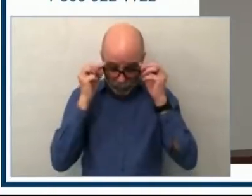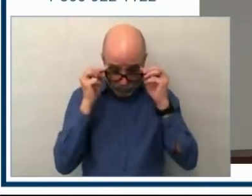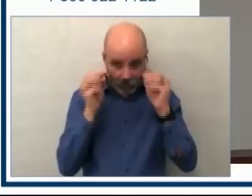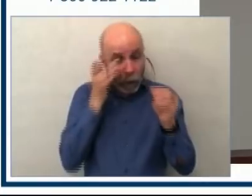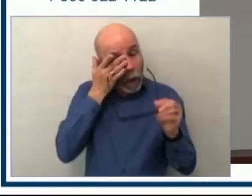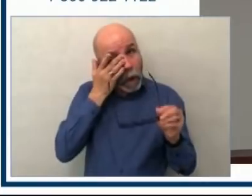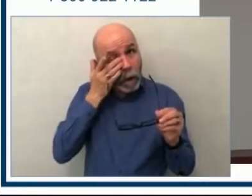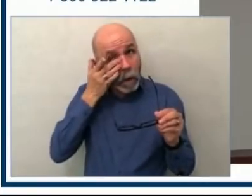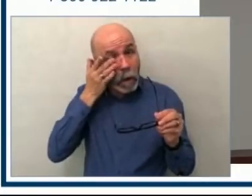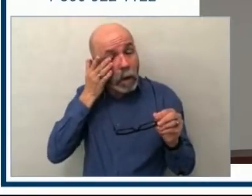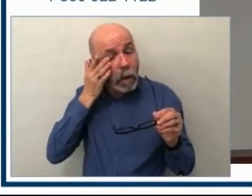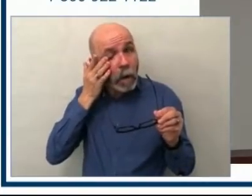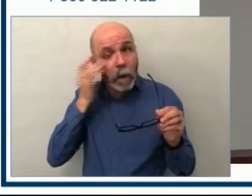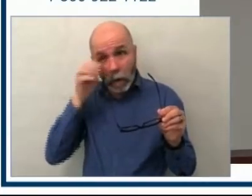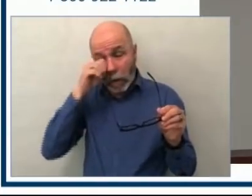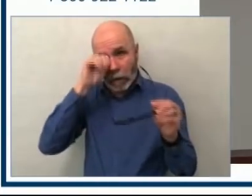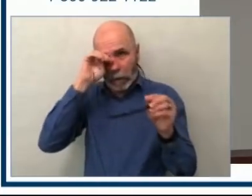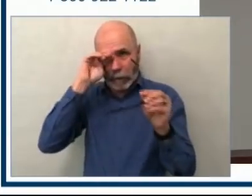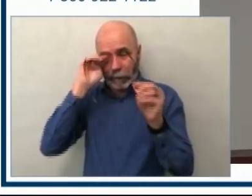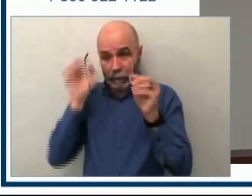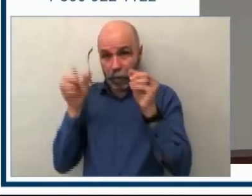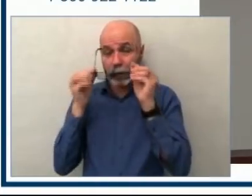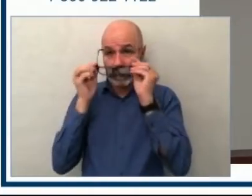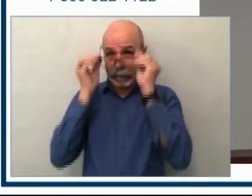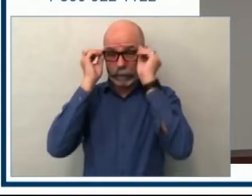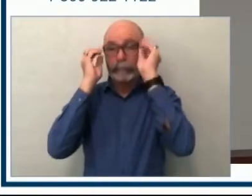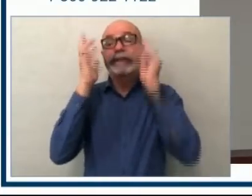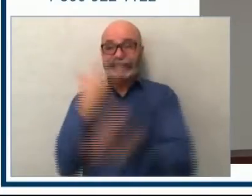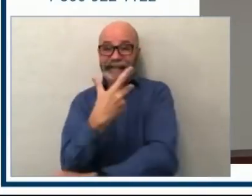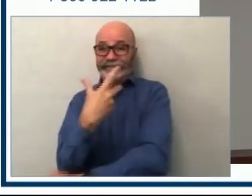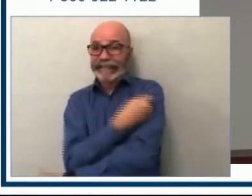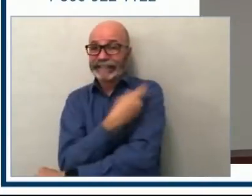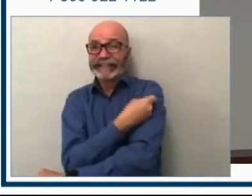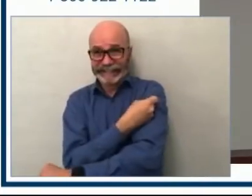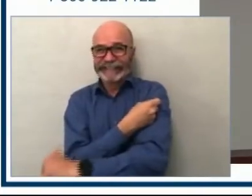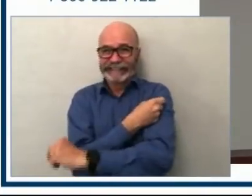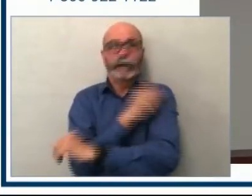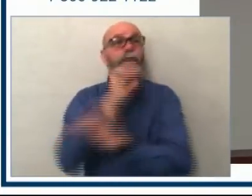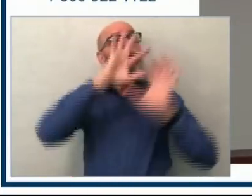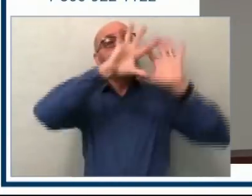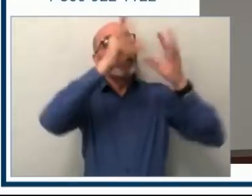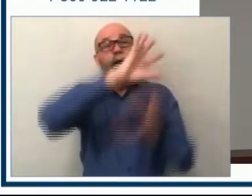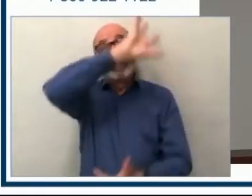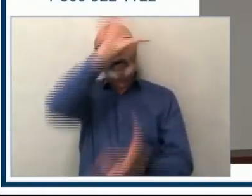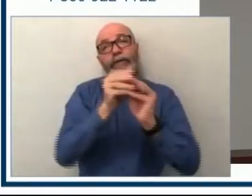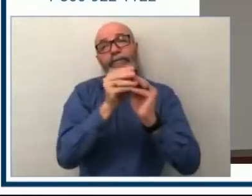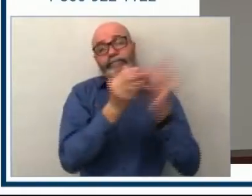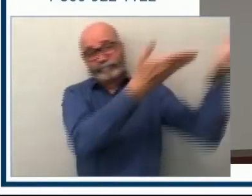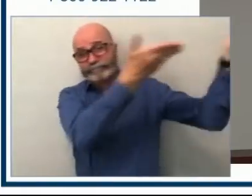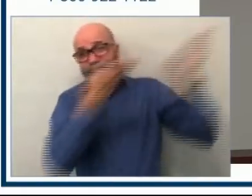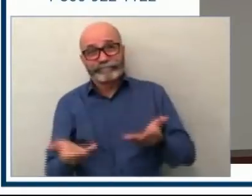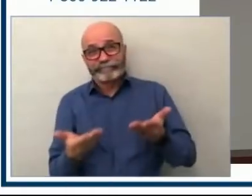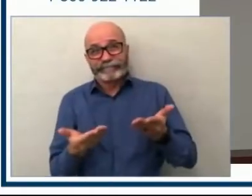update, I'll begin with a recap of our overall vaccine supply. So since December 15th, we've received